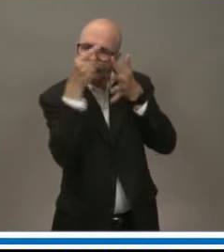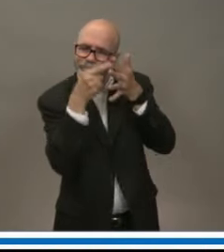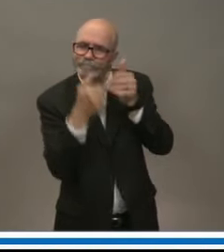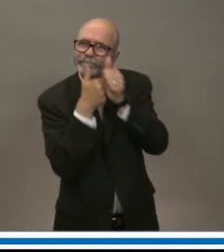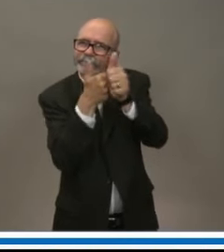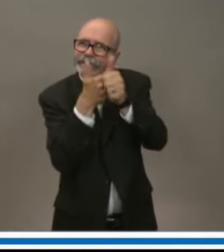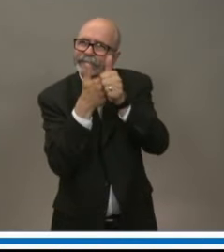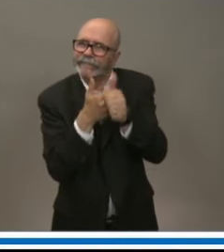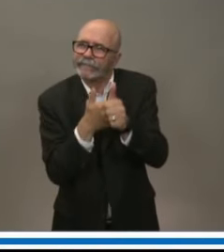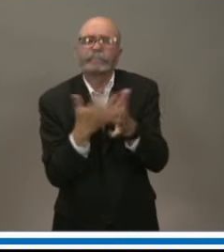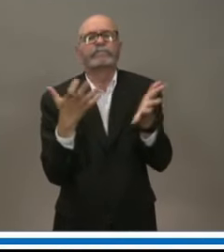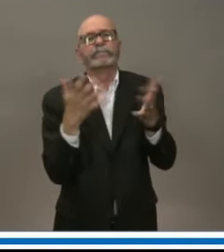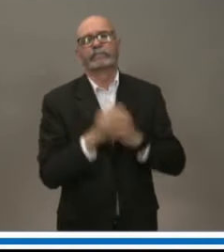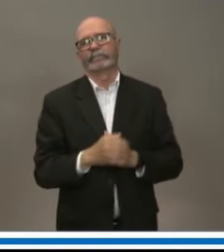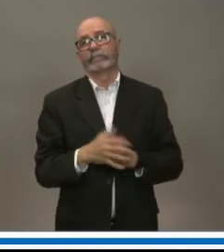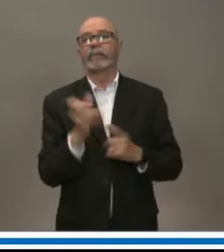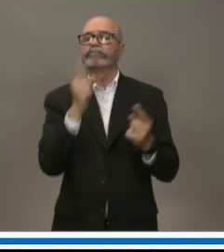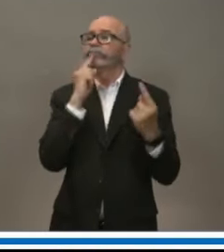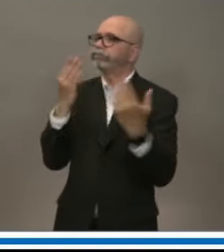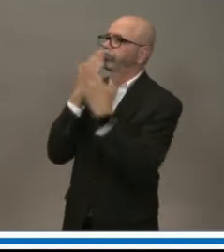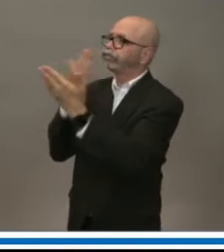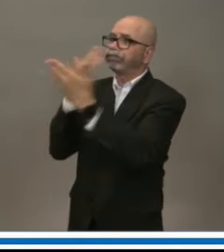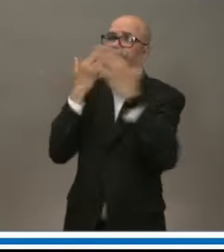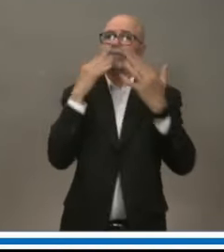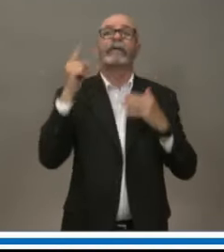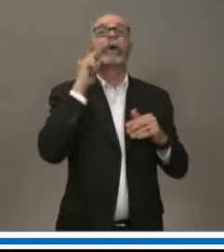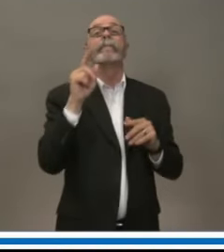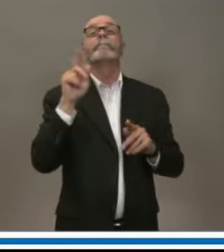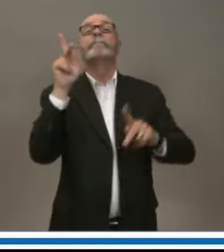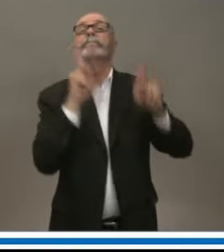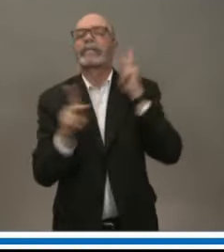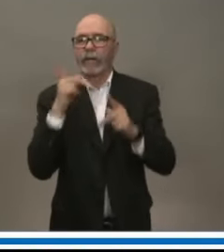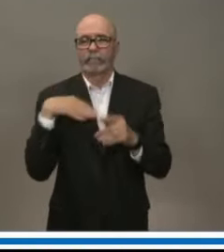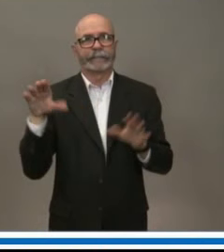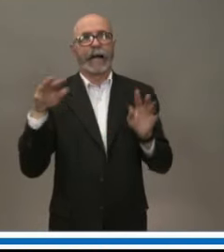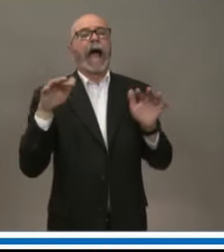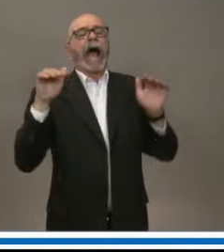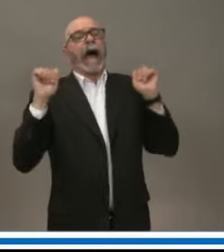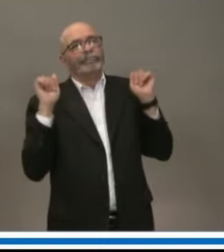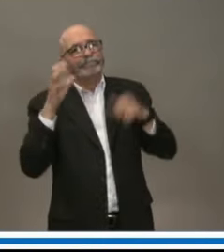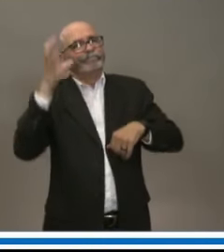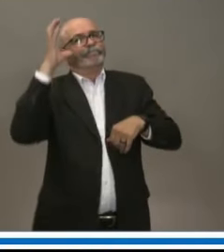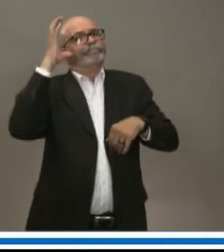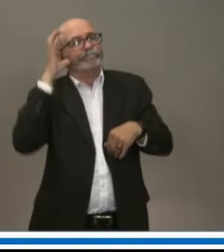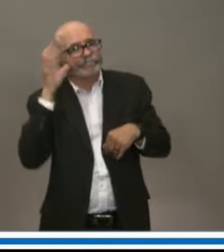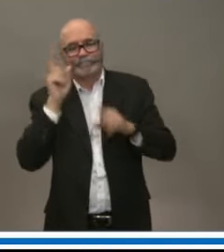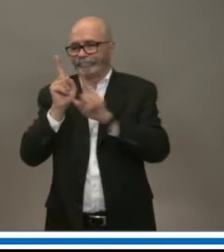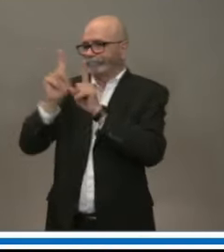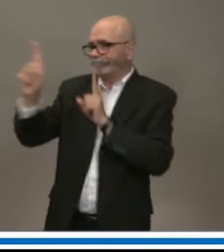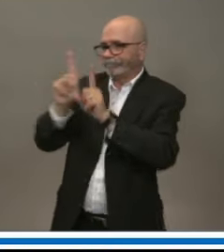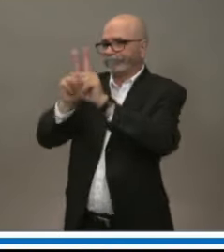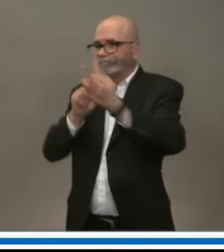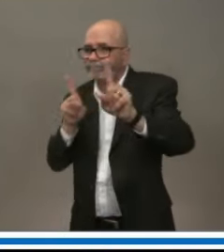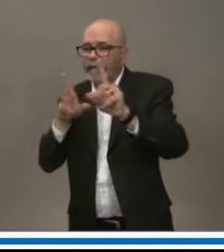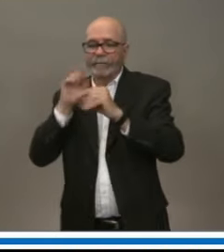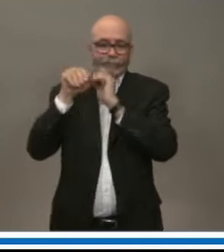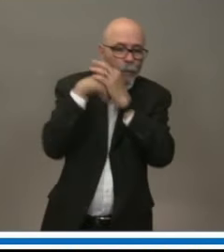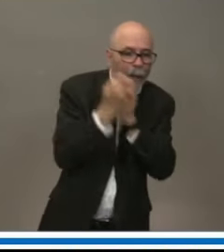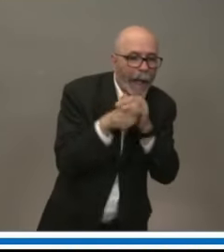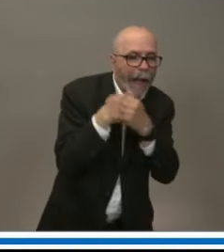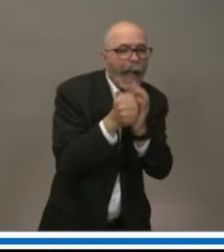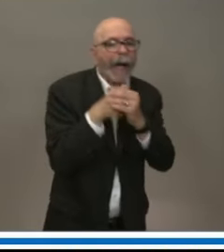thank all Nova Scotians who are doing the many hard things that we're asking them to do, but all important to help us prevent the